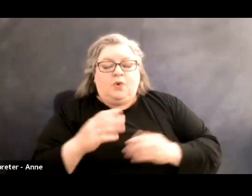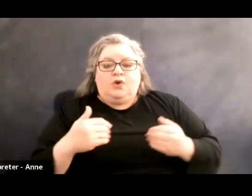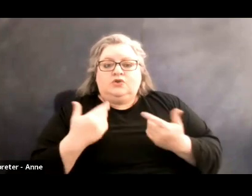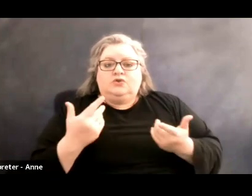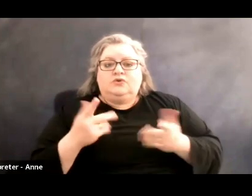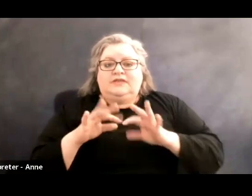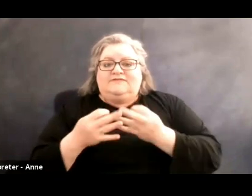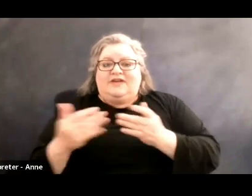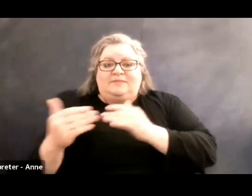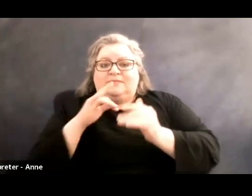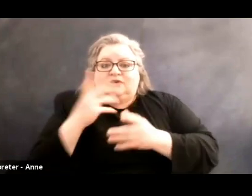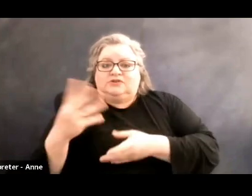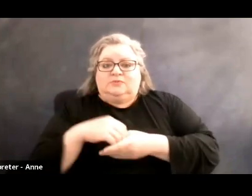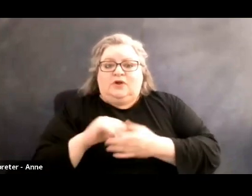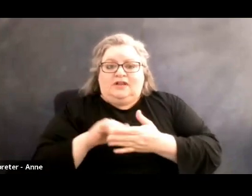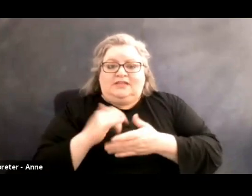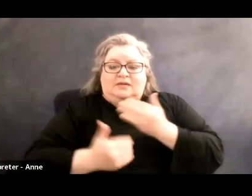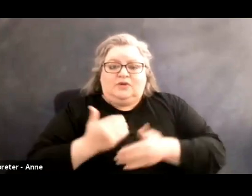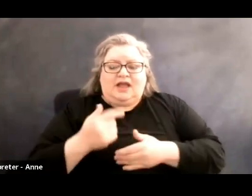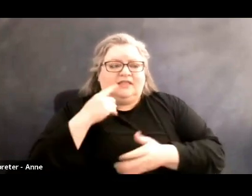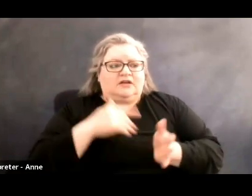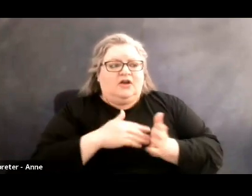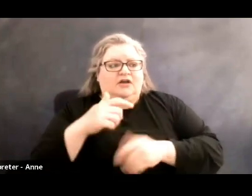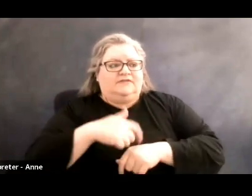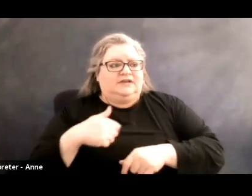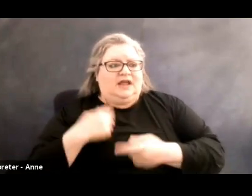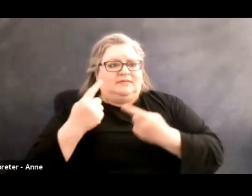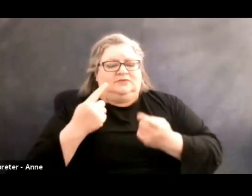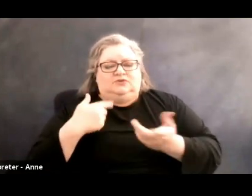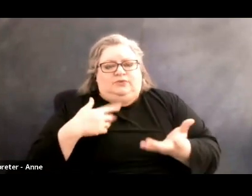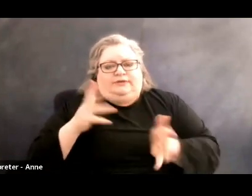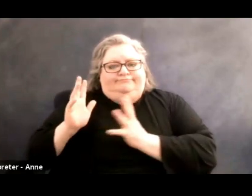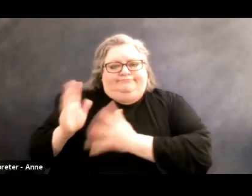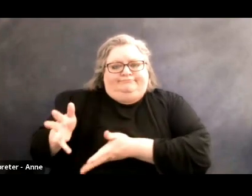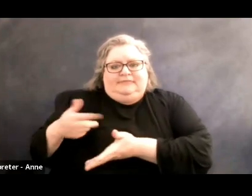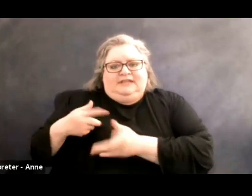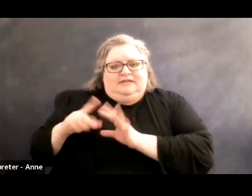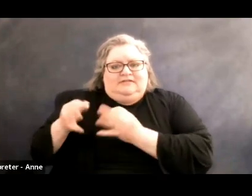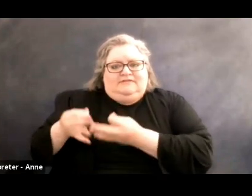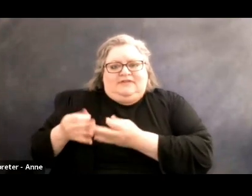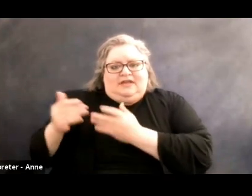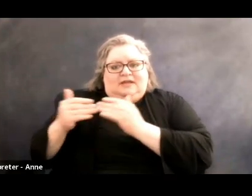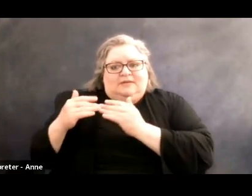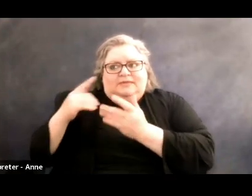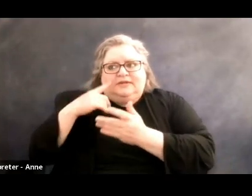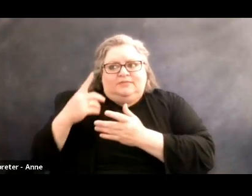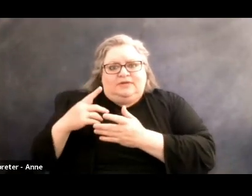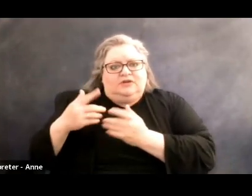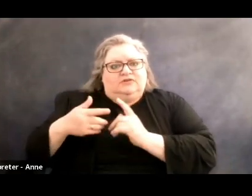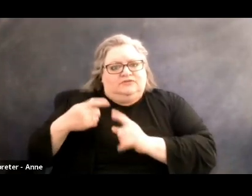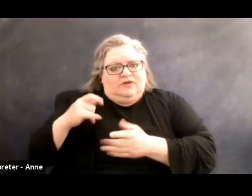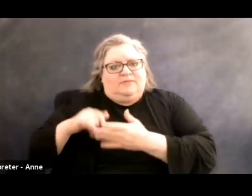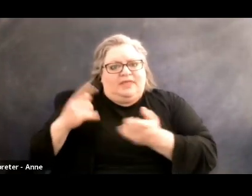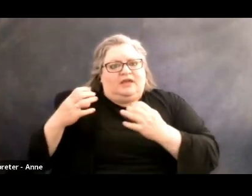part of that process? I think that oftentimes we leave out youth and family peers as a part of the crisis system. Again, one of the